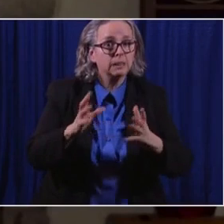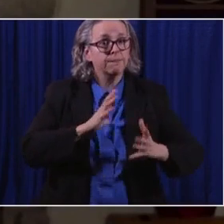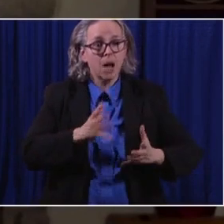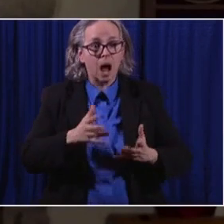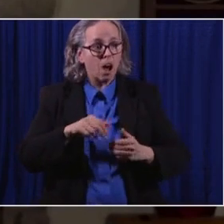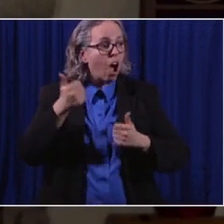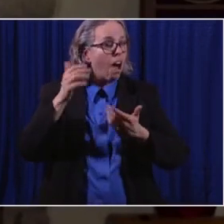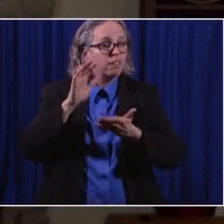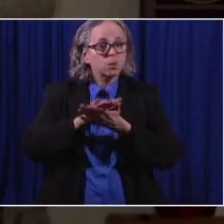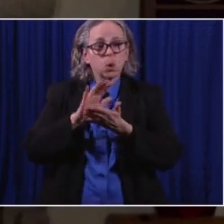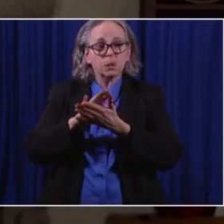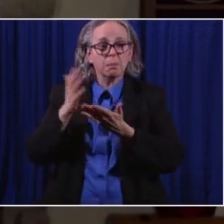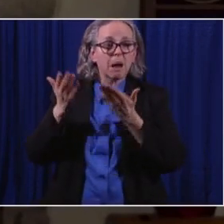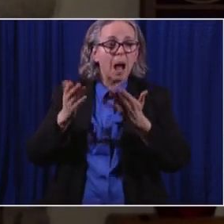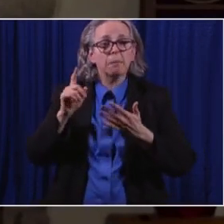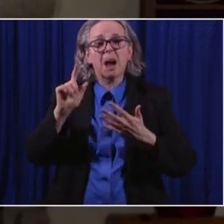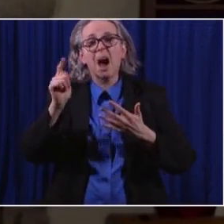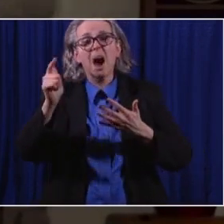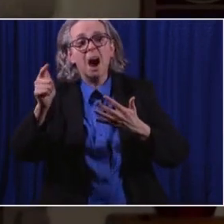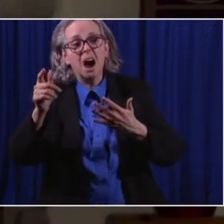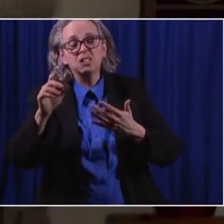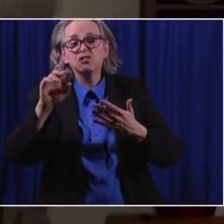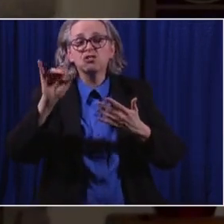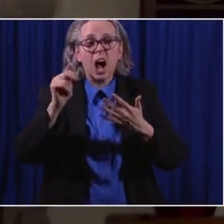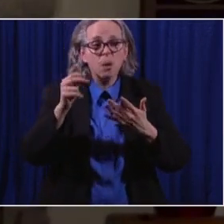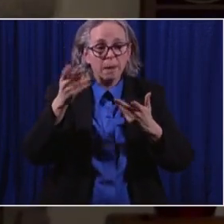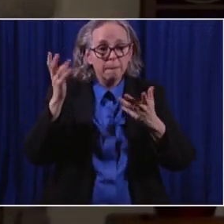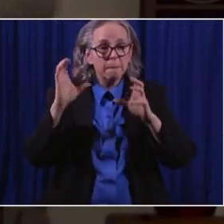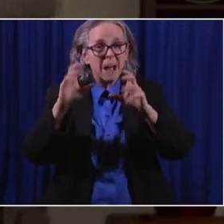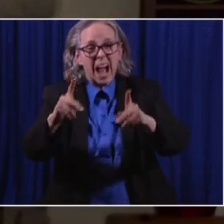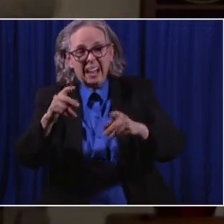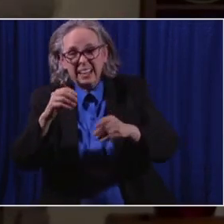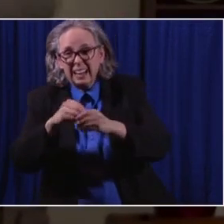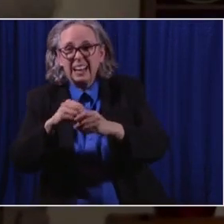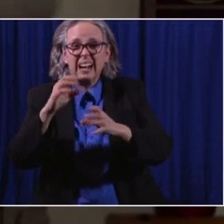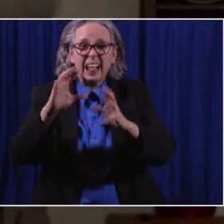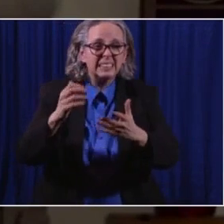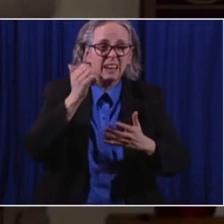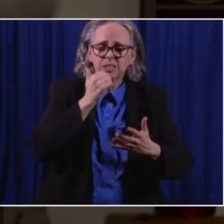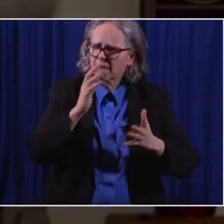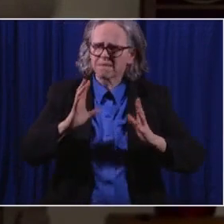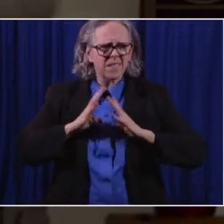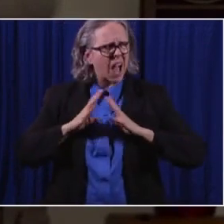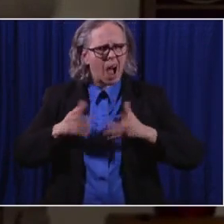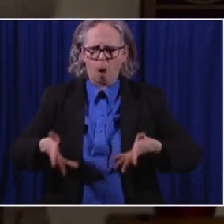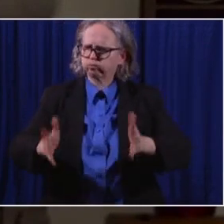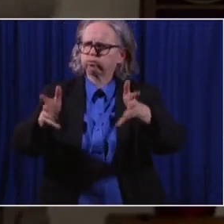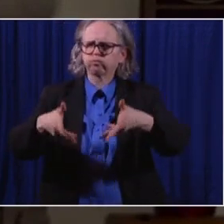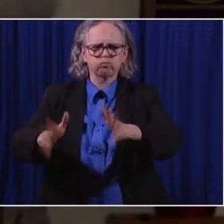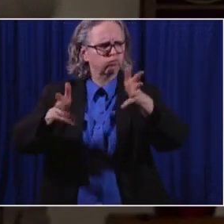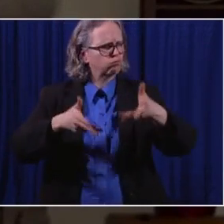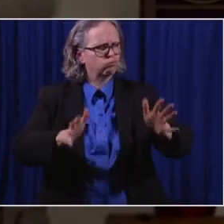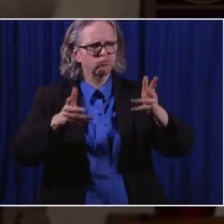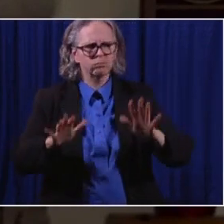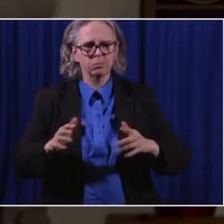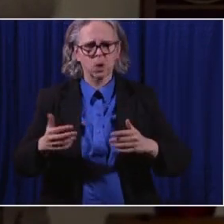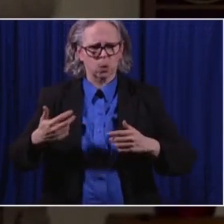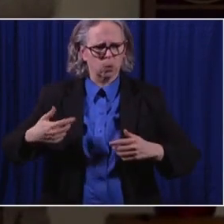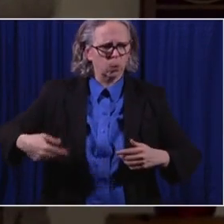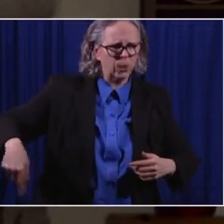doesn't interfere in anyone's decision, but we believe it's important. I personally believe it's